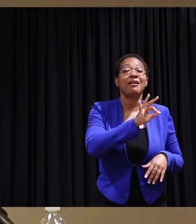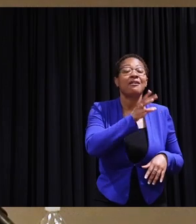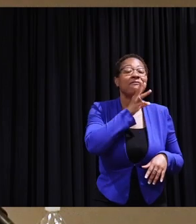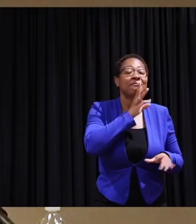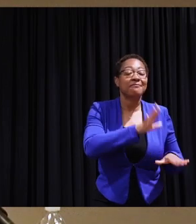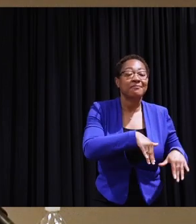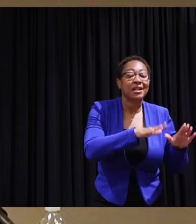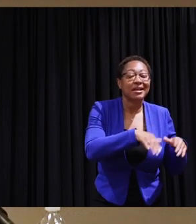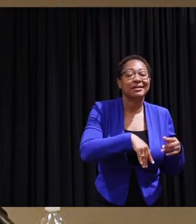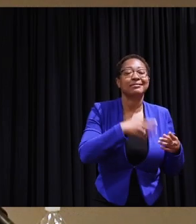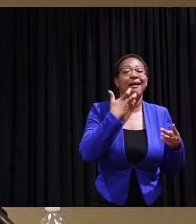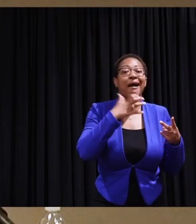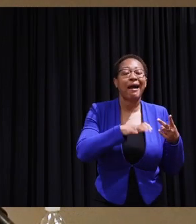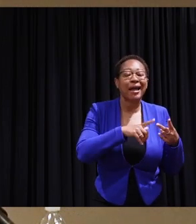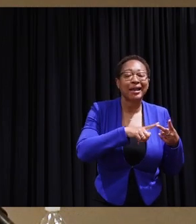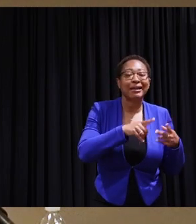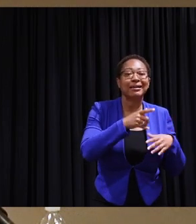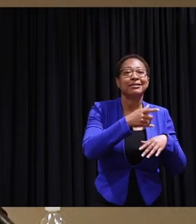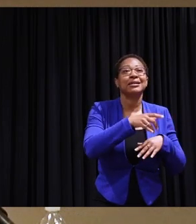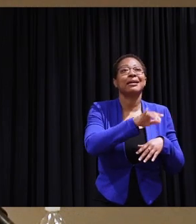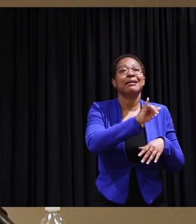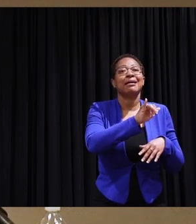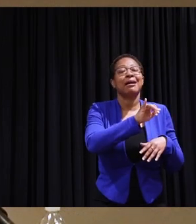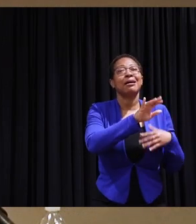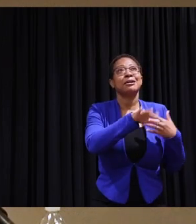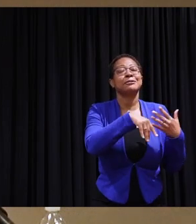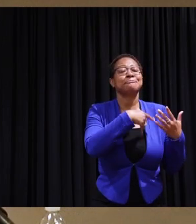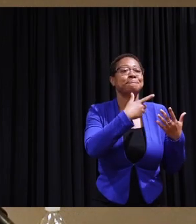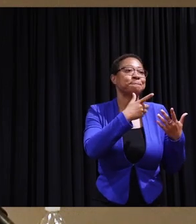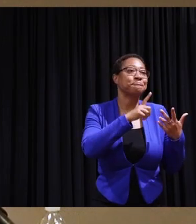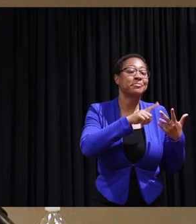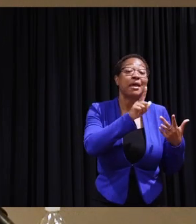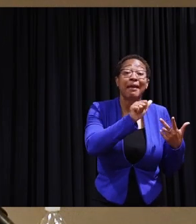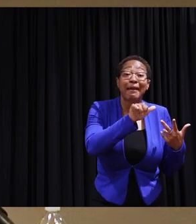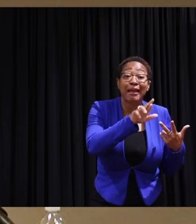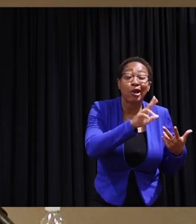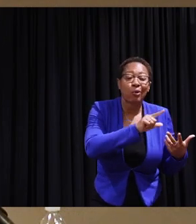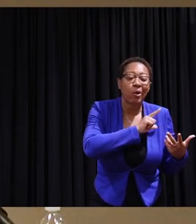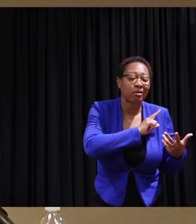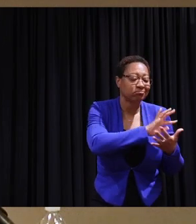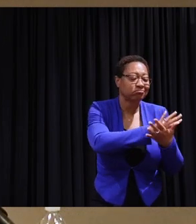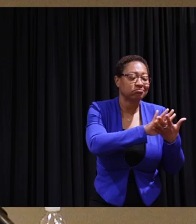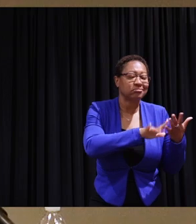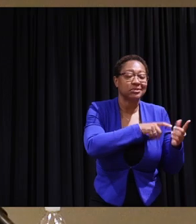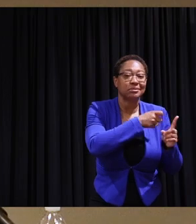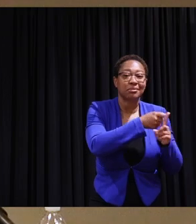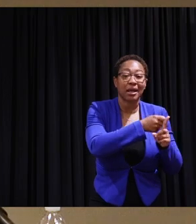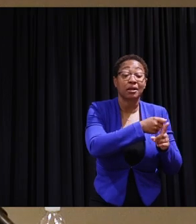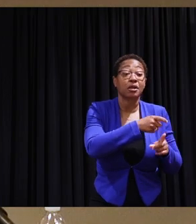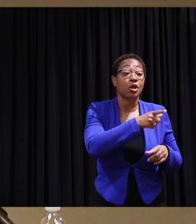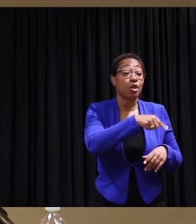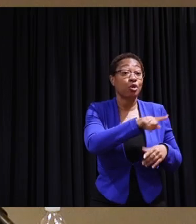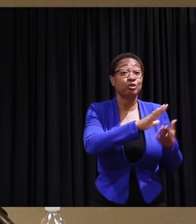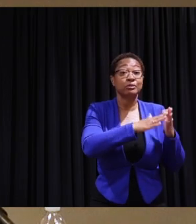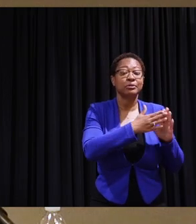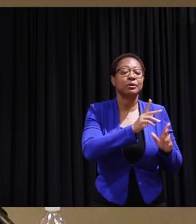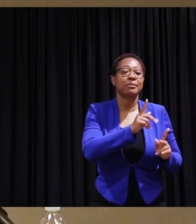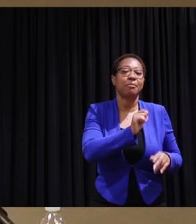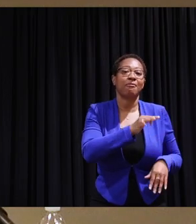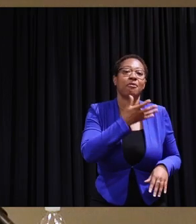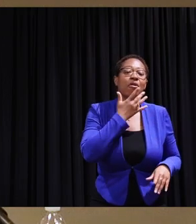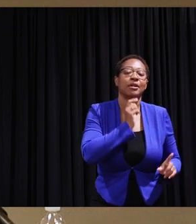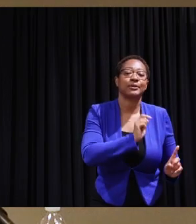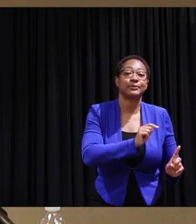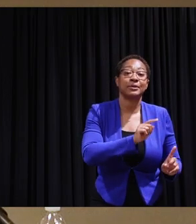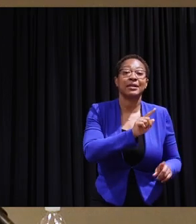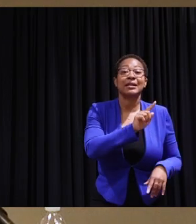heat island indexes. You have communities that are impacted by air quality. And most of those communities are communities of people of color. So